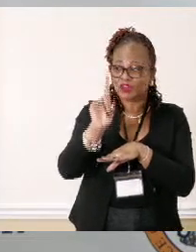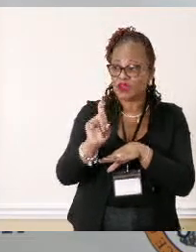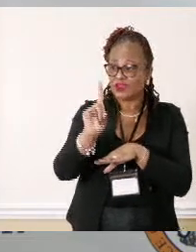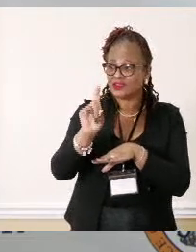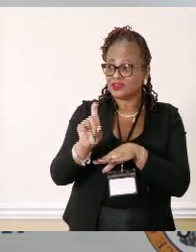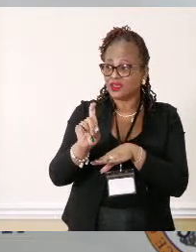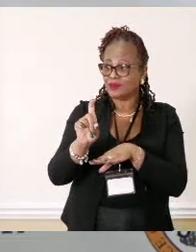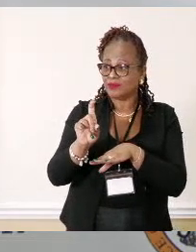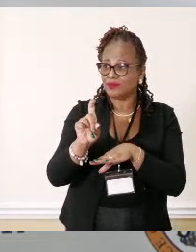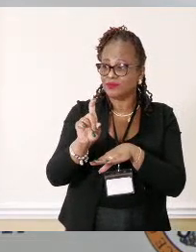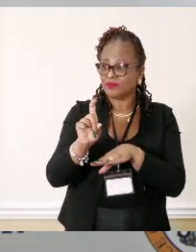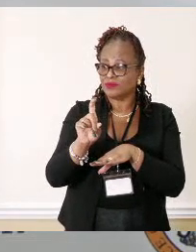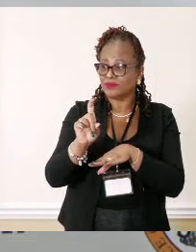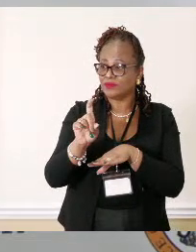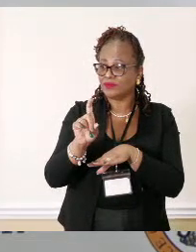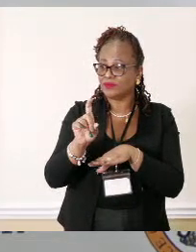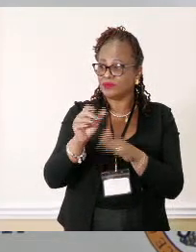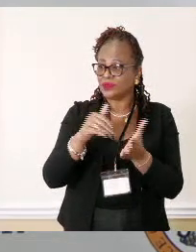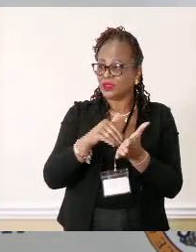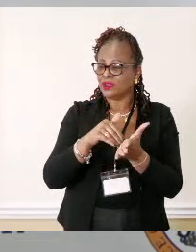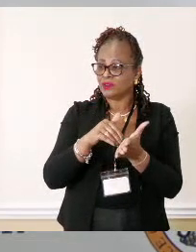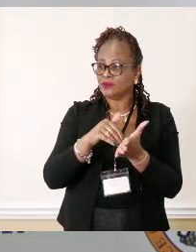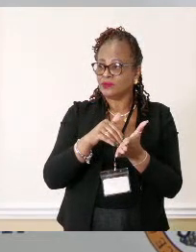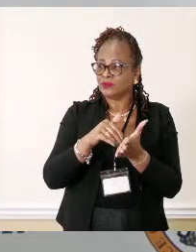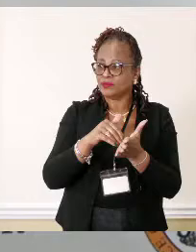question, please?